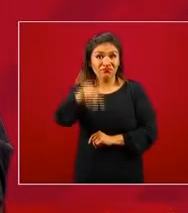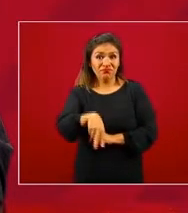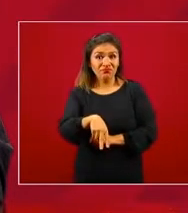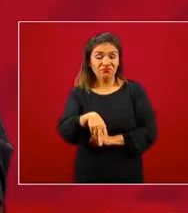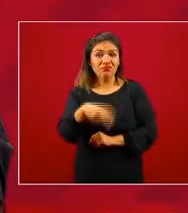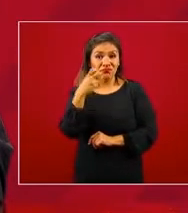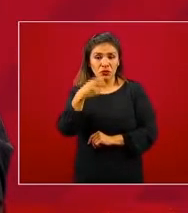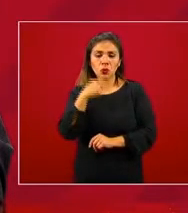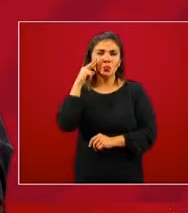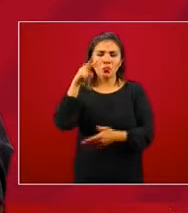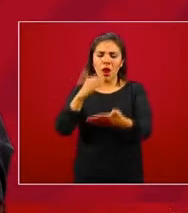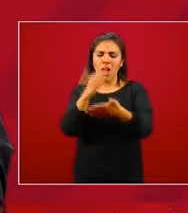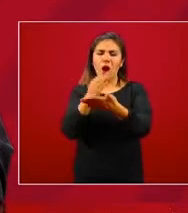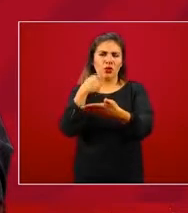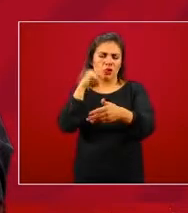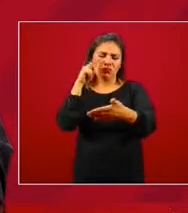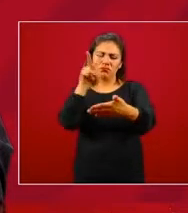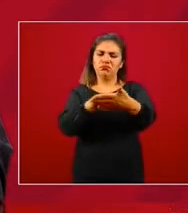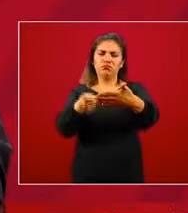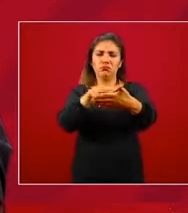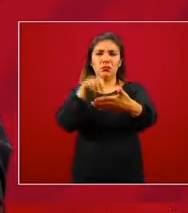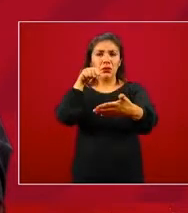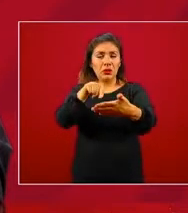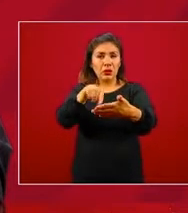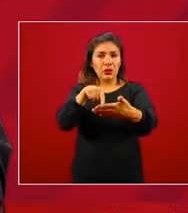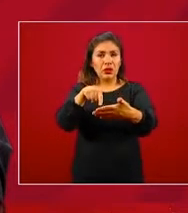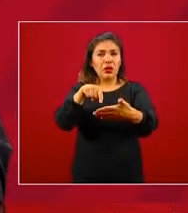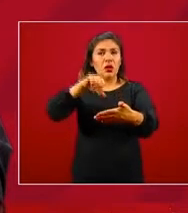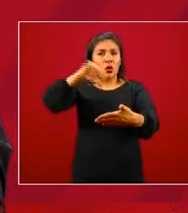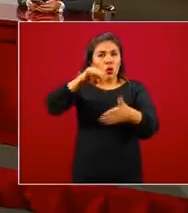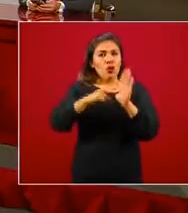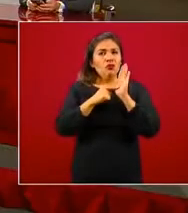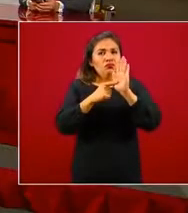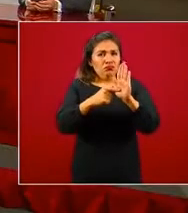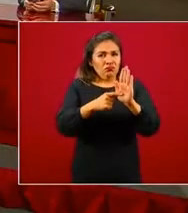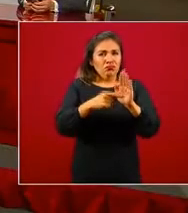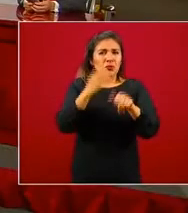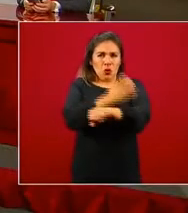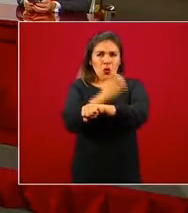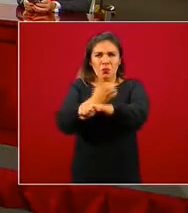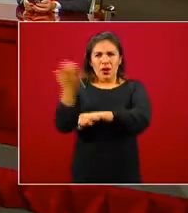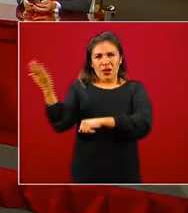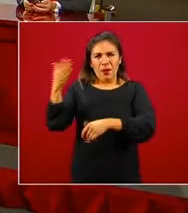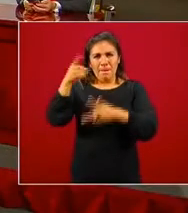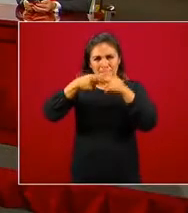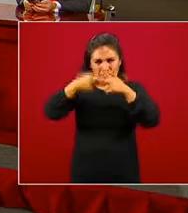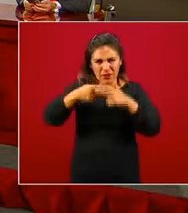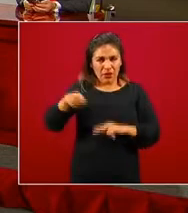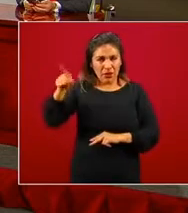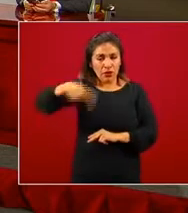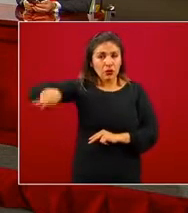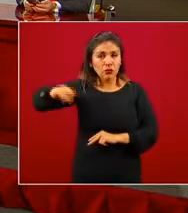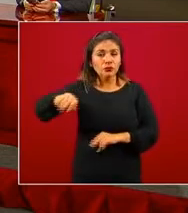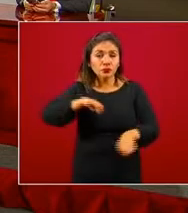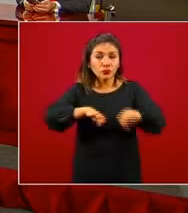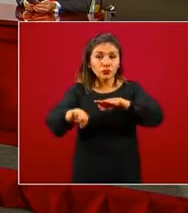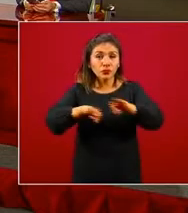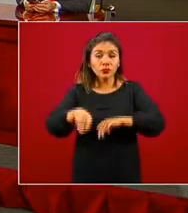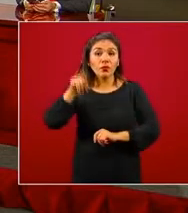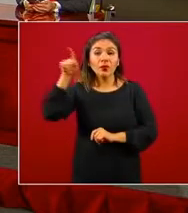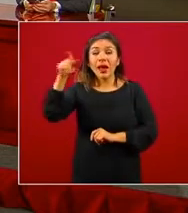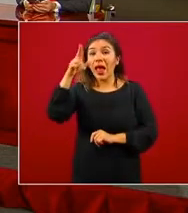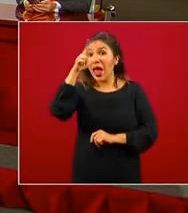Sonora, I can tell you, I have some informal information right before my eyes here. Our technical report that we get shared, that